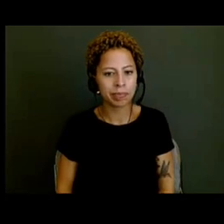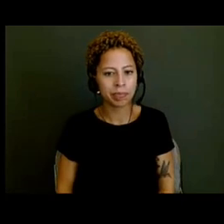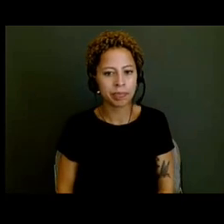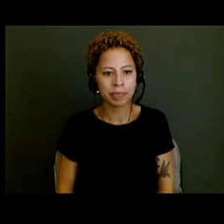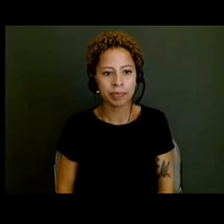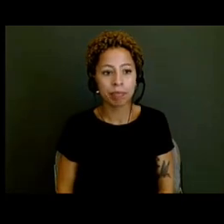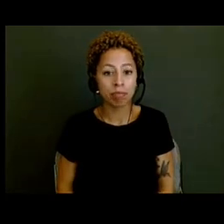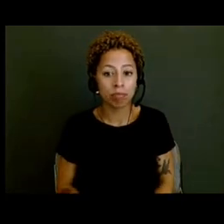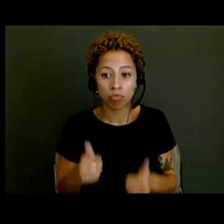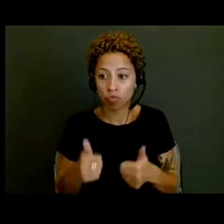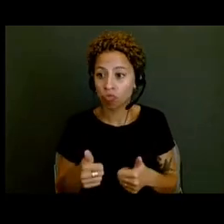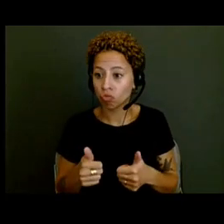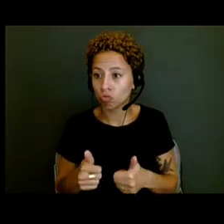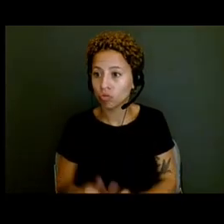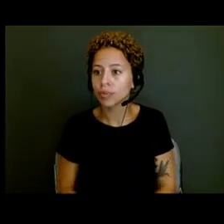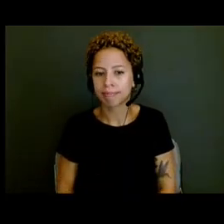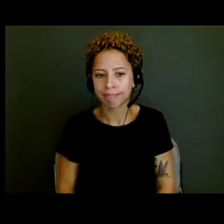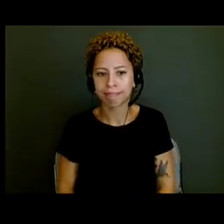Yeah, good.